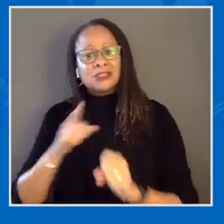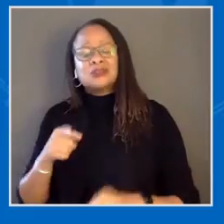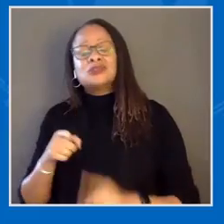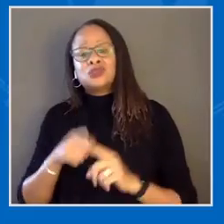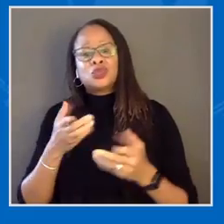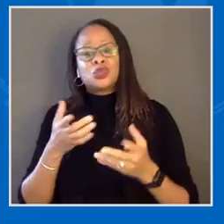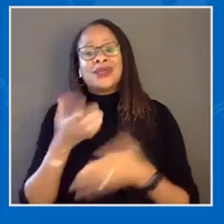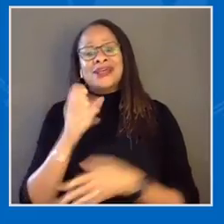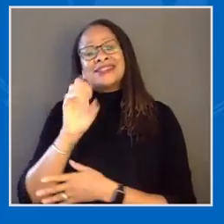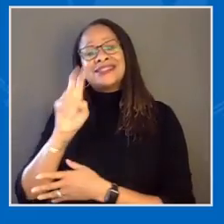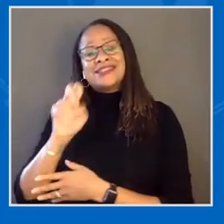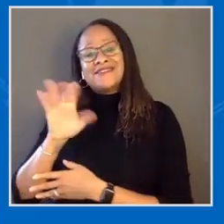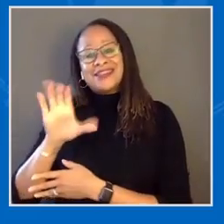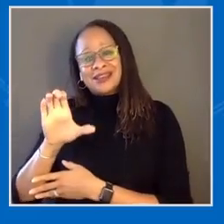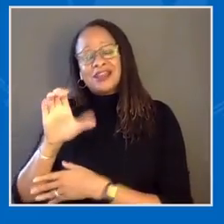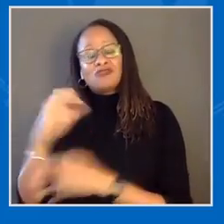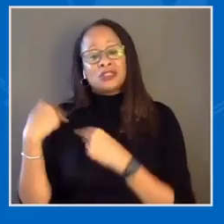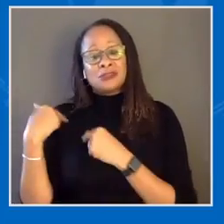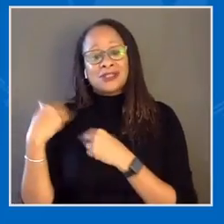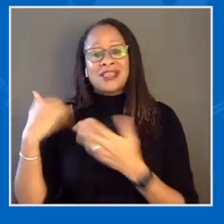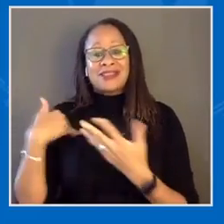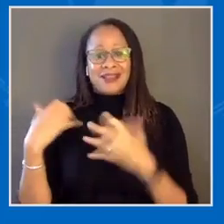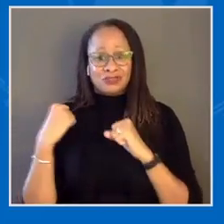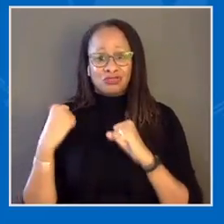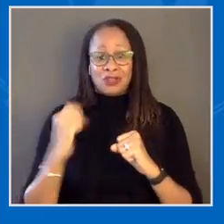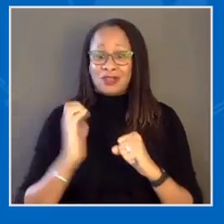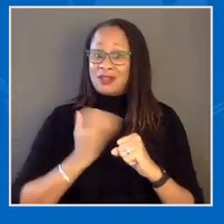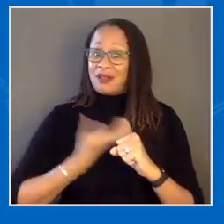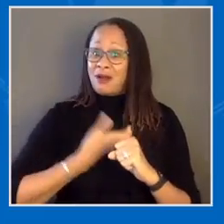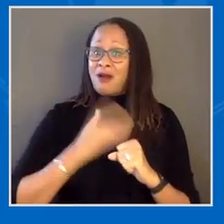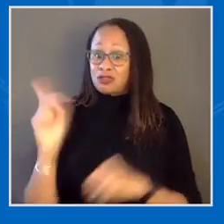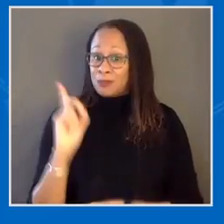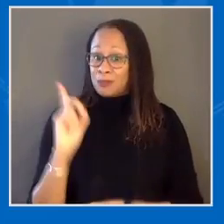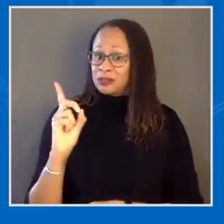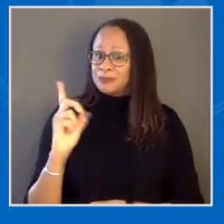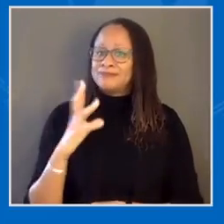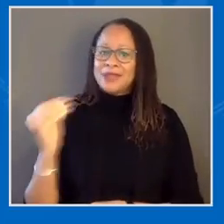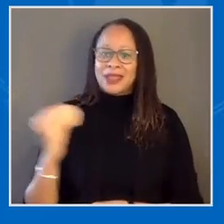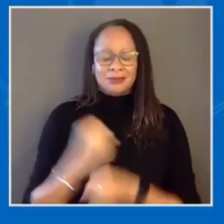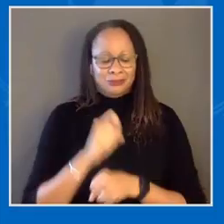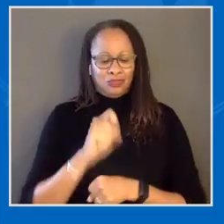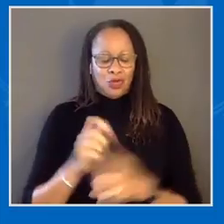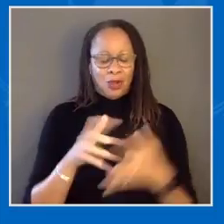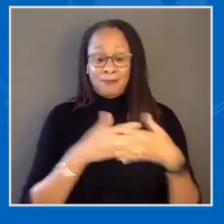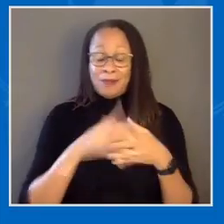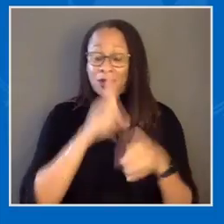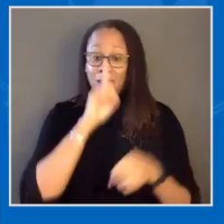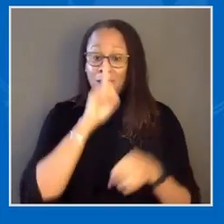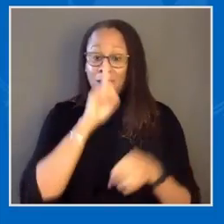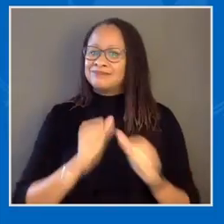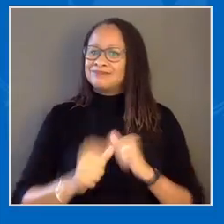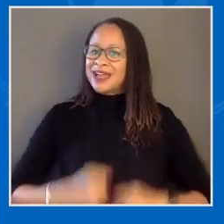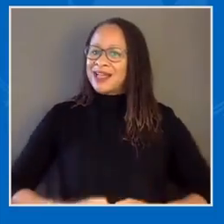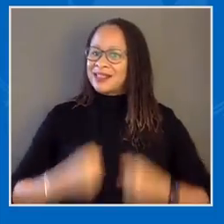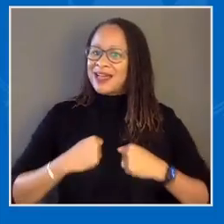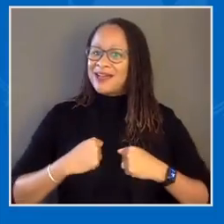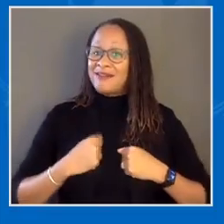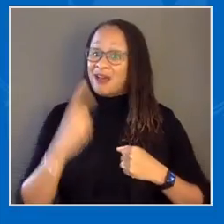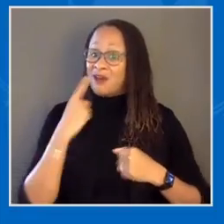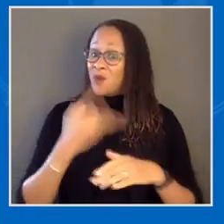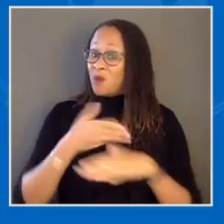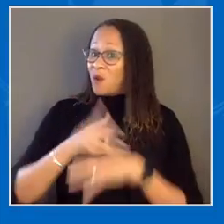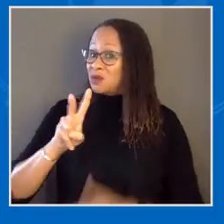civic responsibility that have strengthened our democracy and kept America's promise alive for more than 200 years.